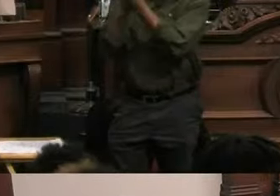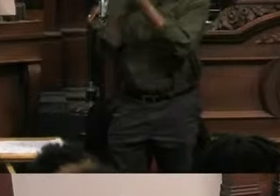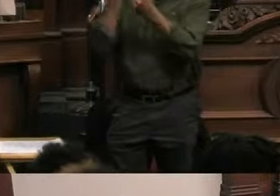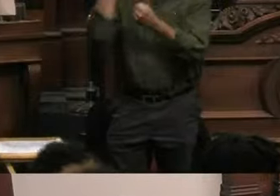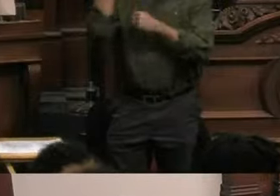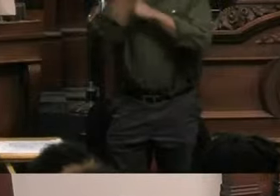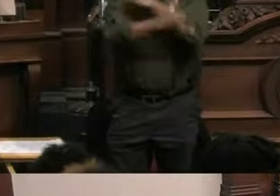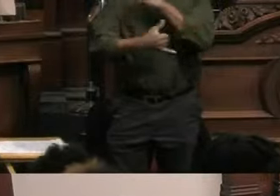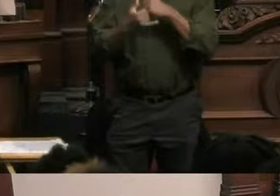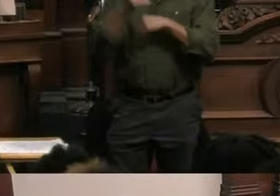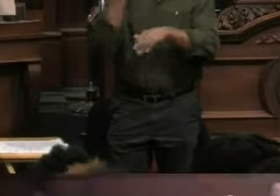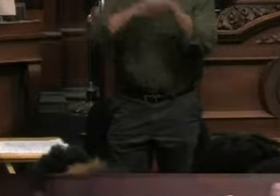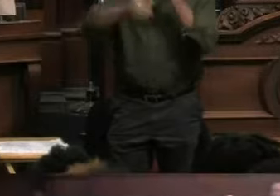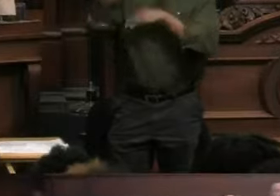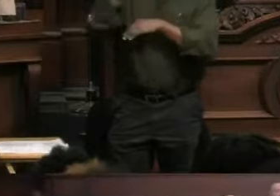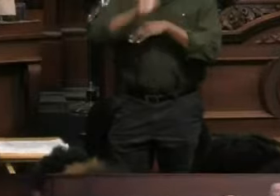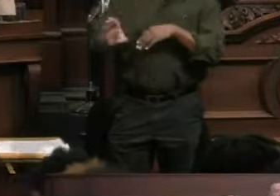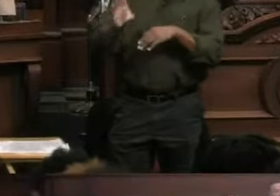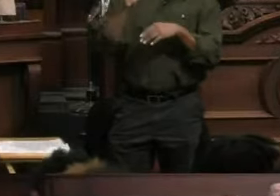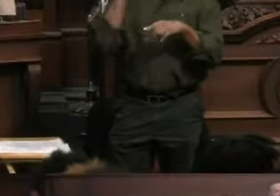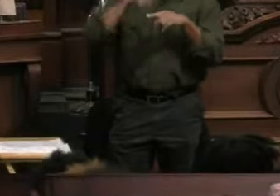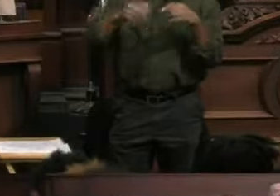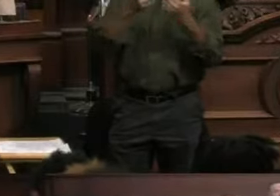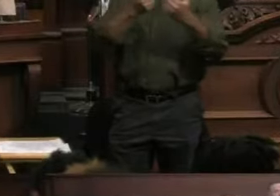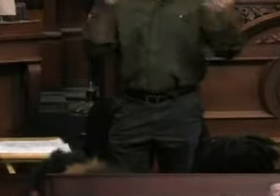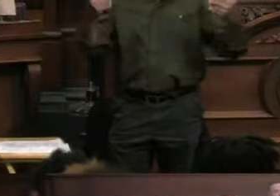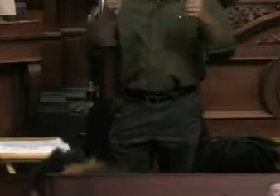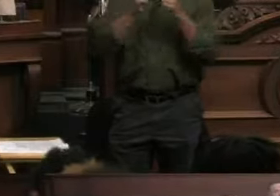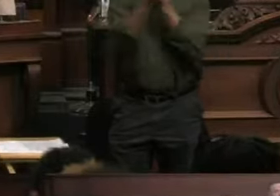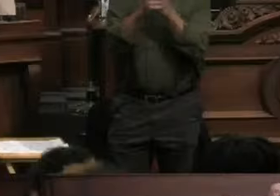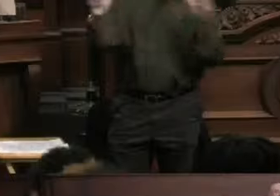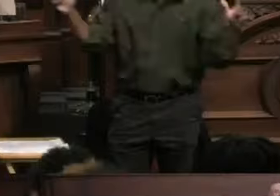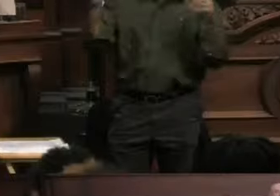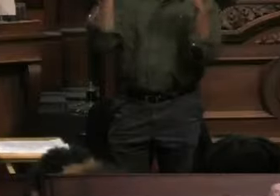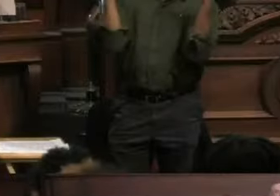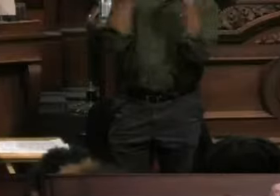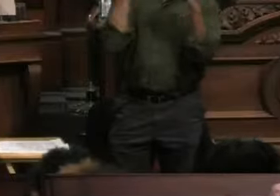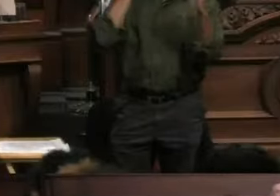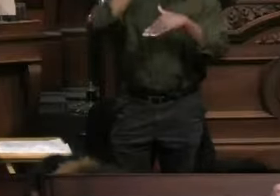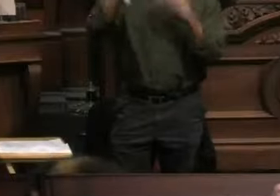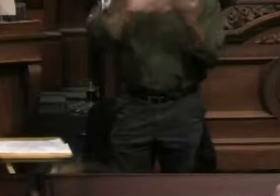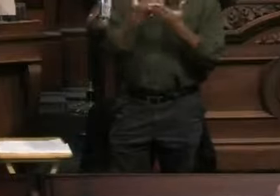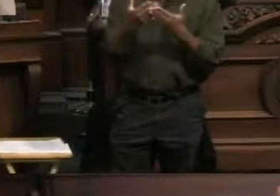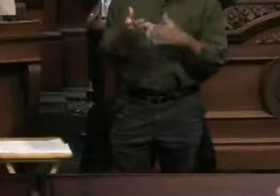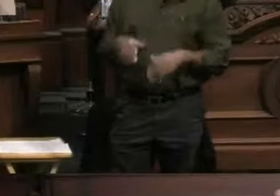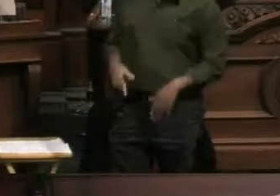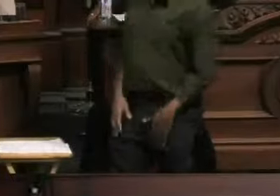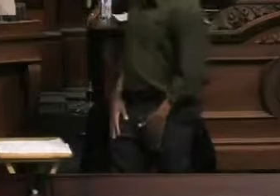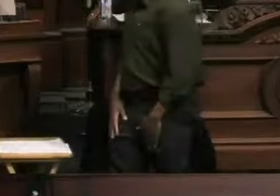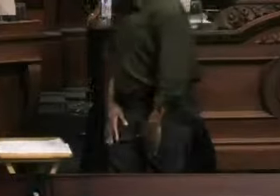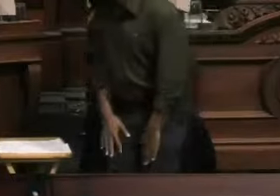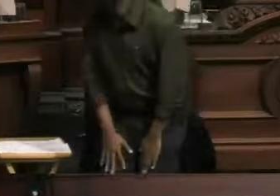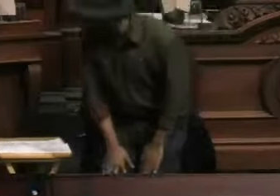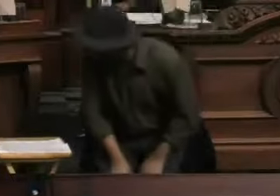one nation, under God, indivisible, with liberty and justice for all.